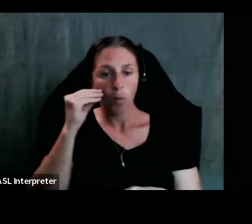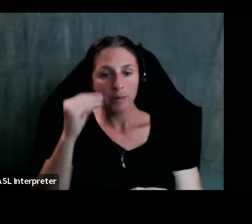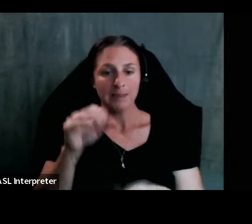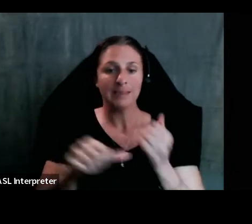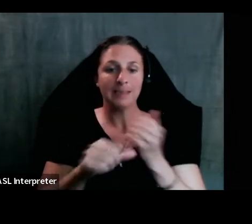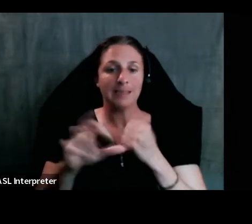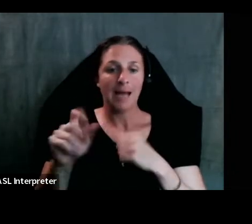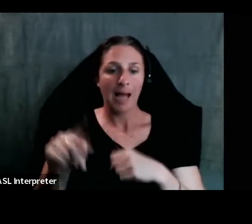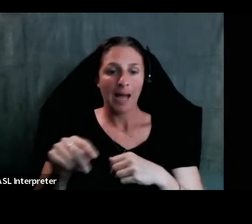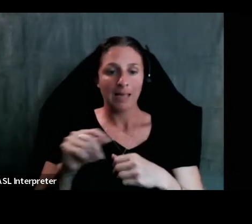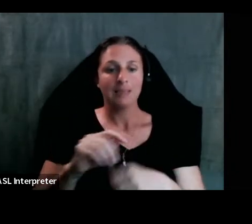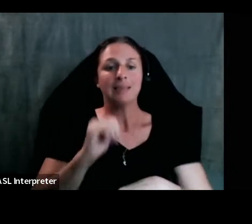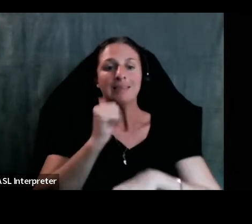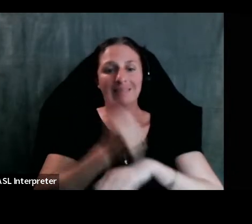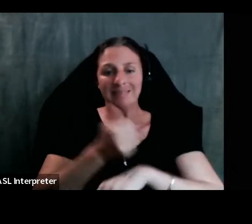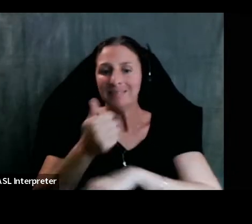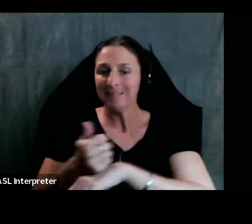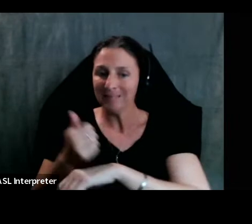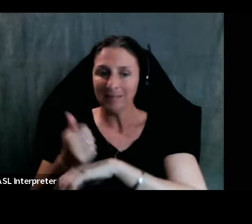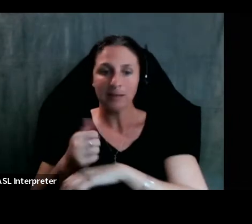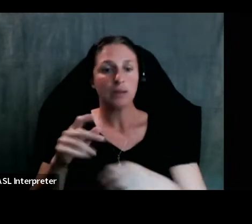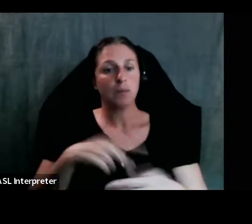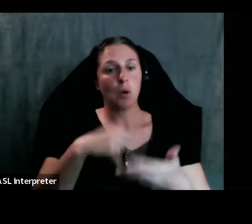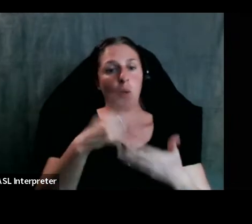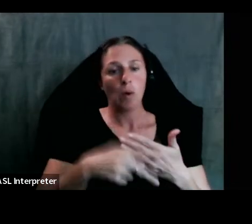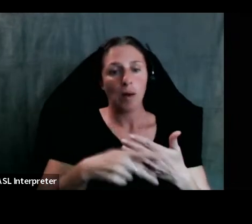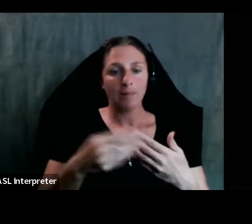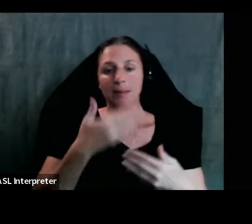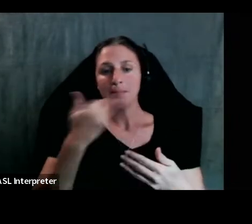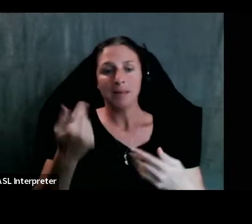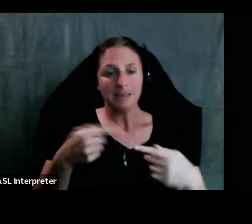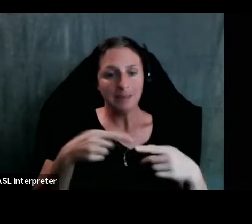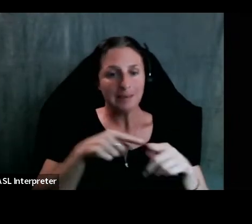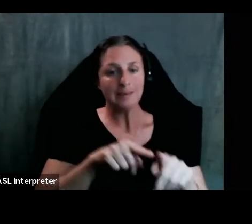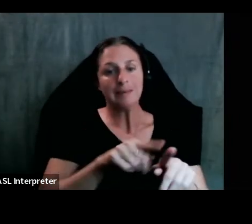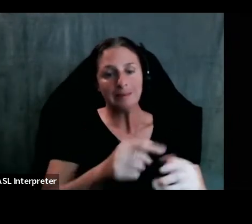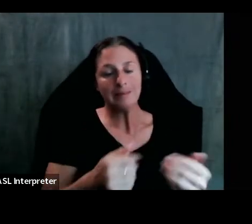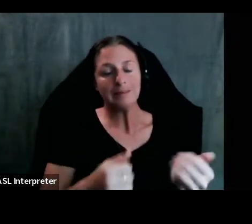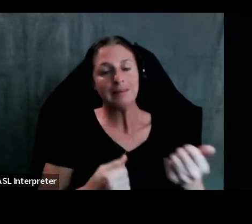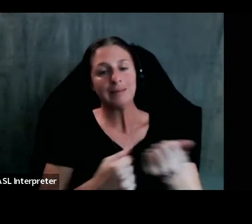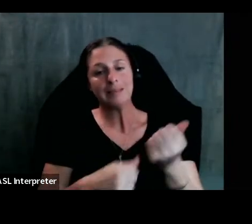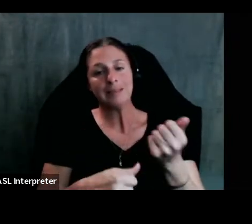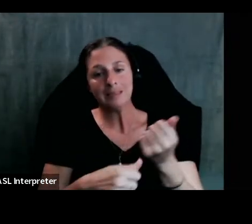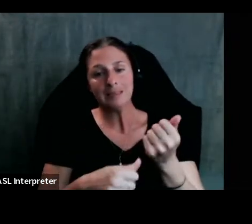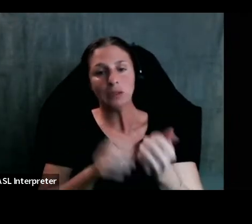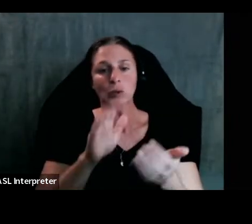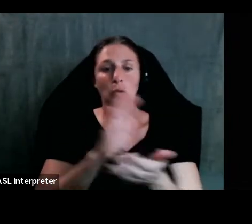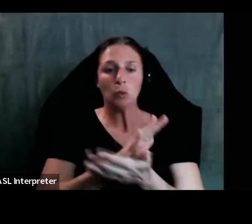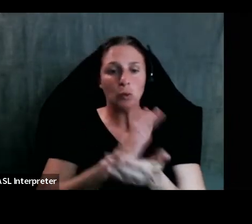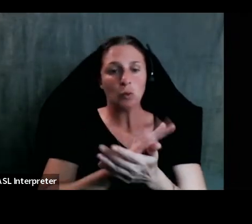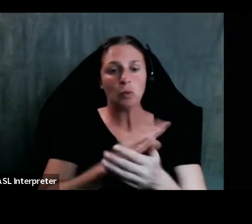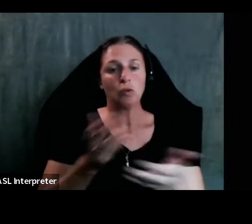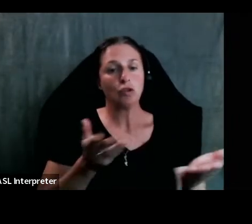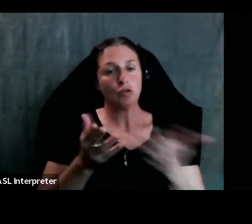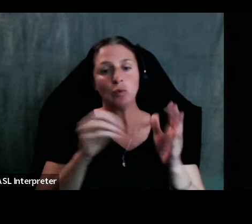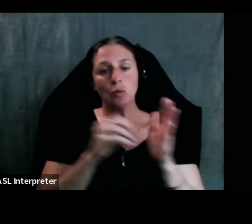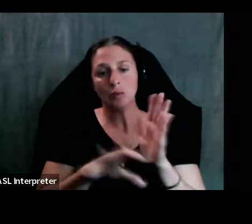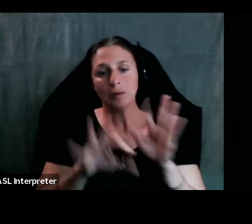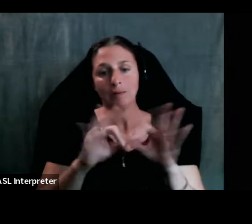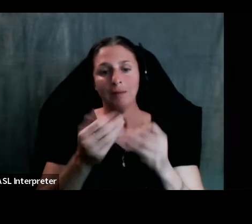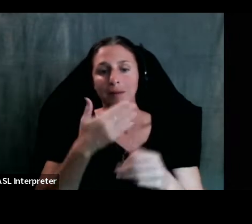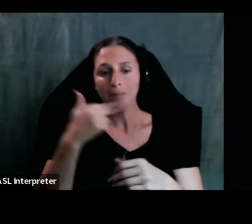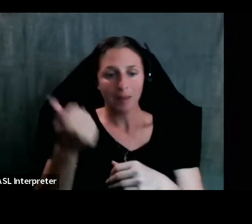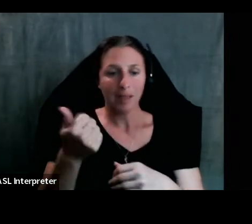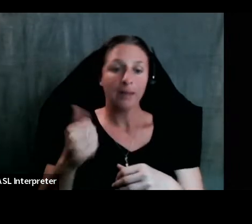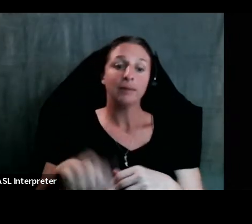established programs to best assist schools in the alignment of services to serve students and their families best. And whereas San Mateo Union High